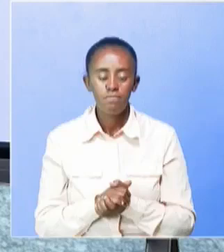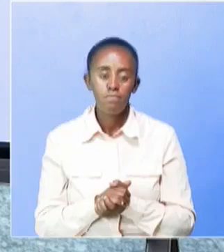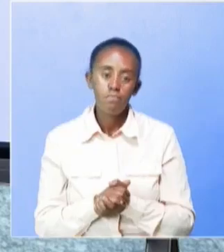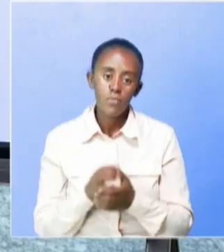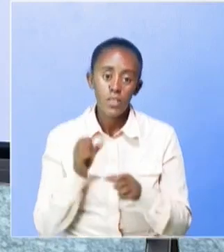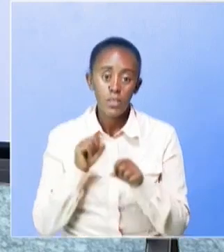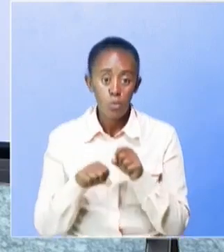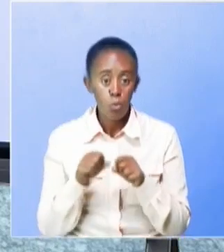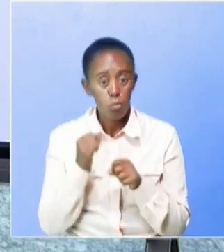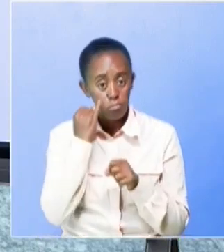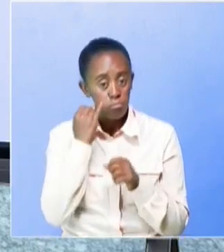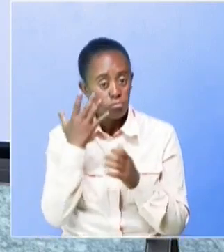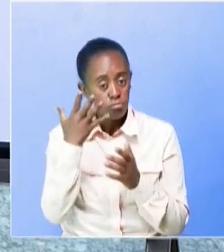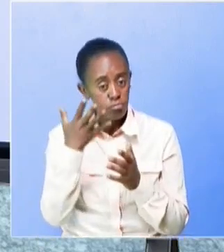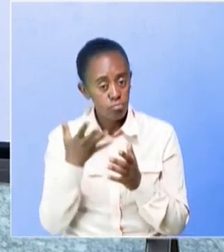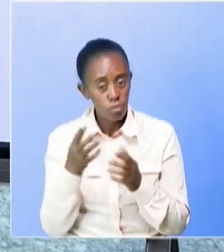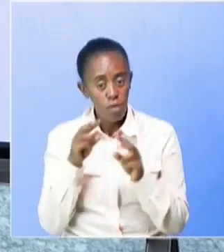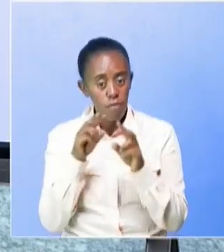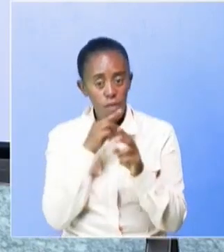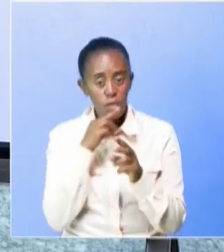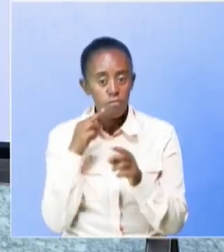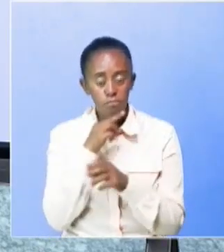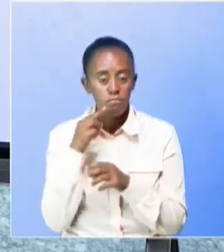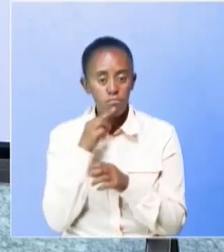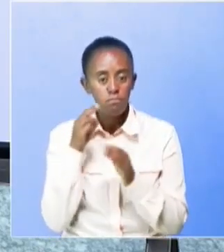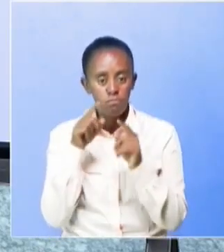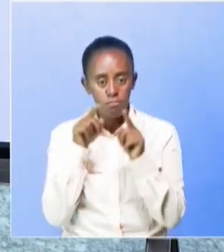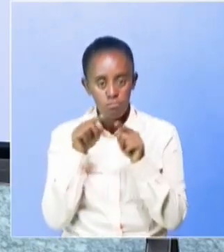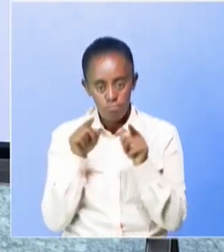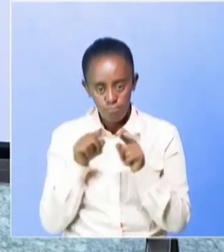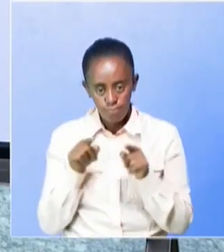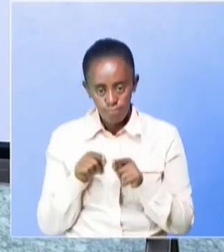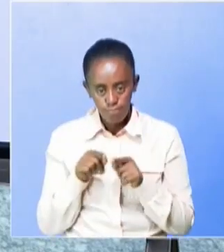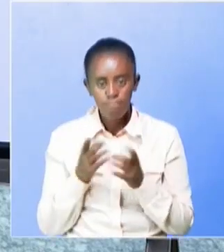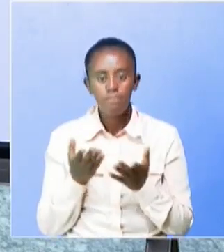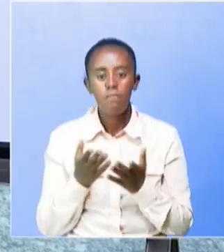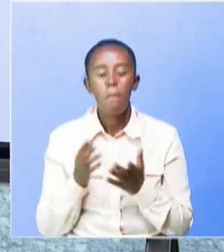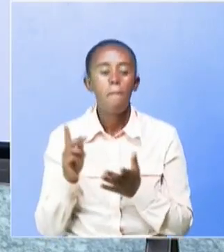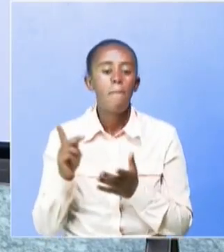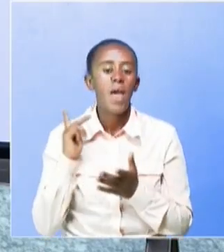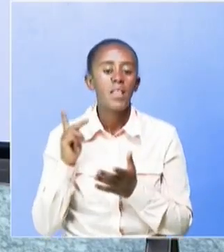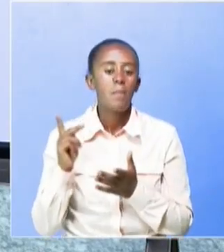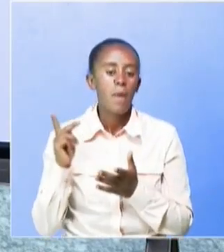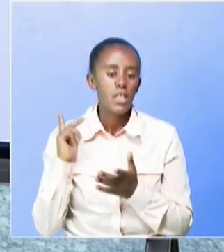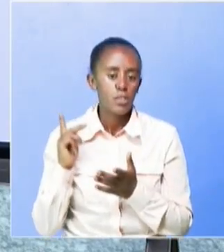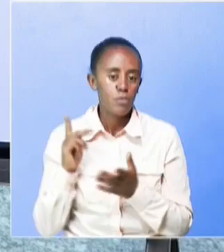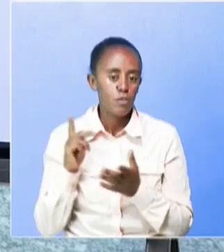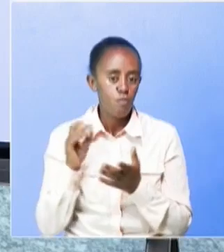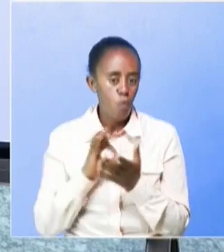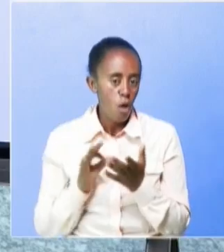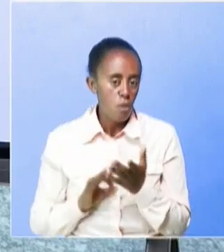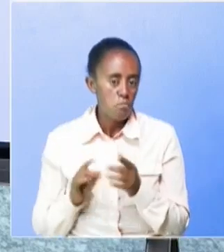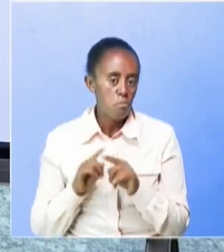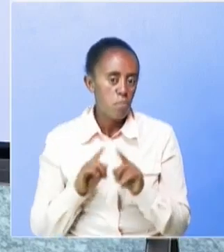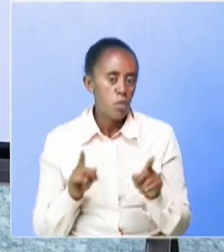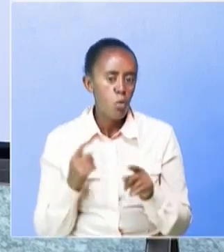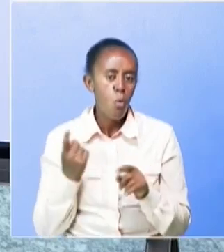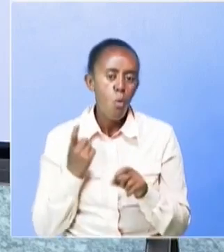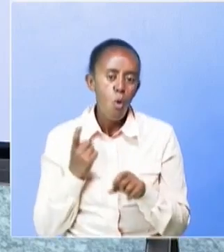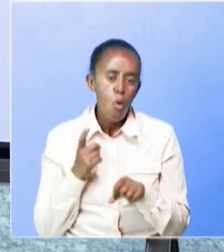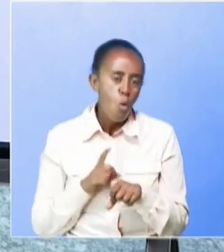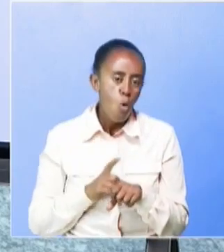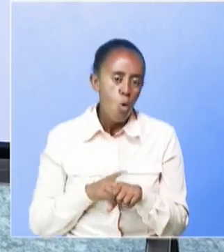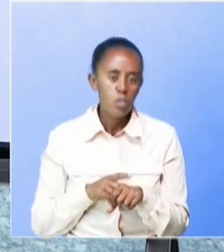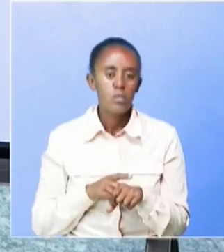So, if you see, all of the verbs are changed into their past participle form, but we always have